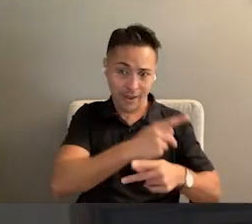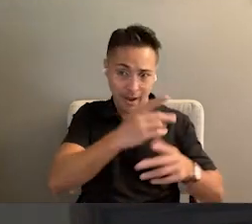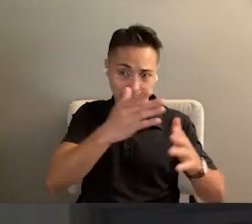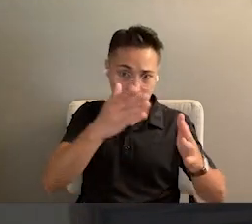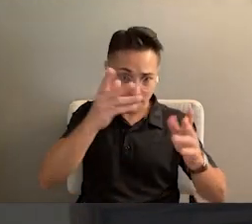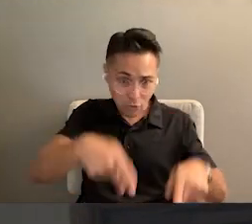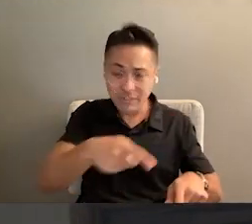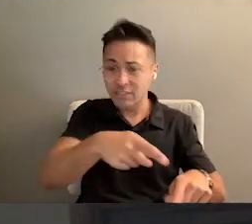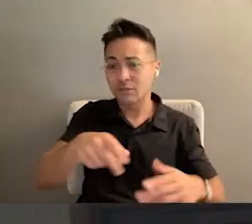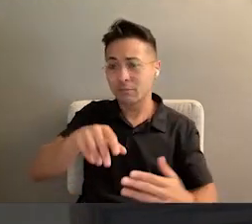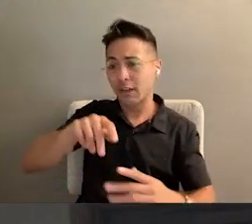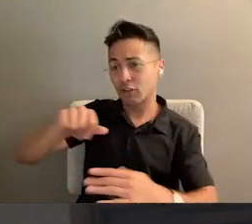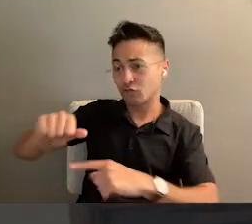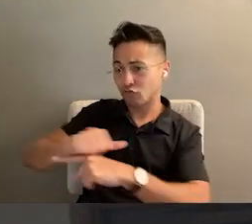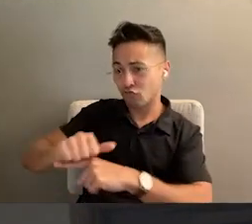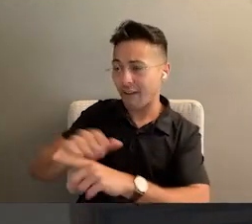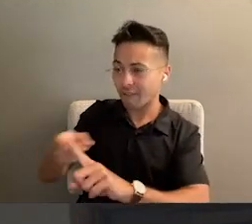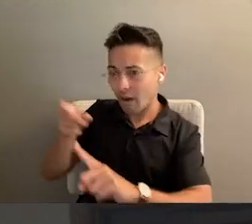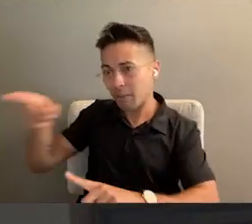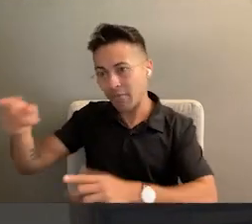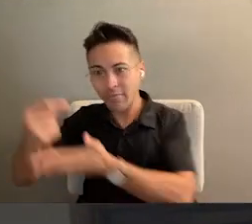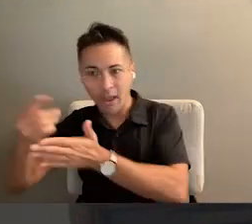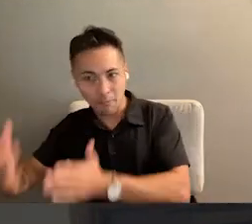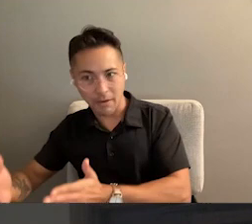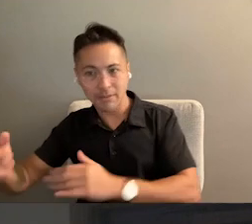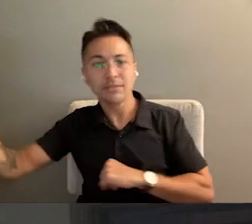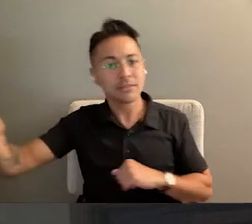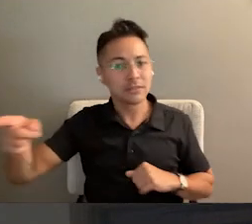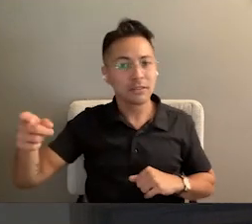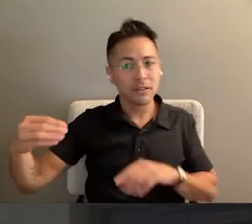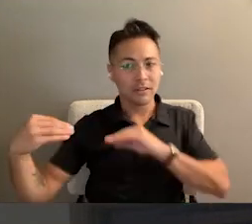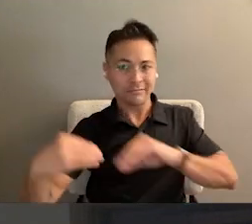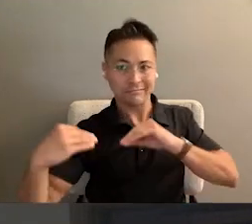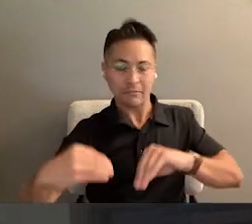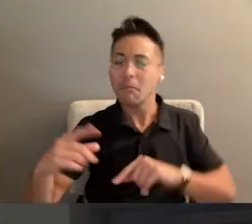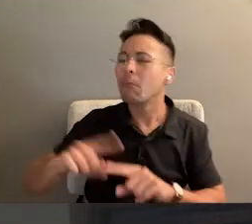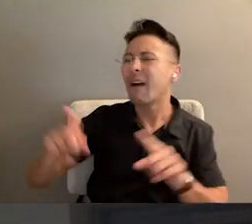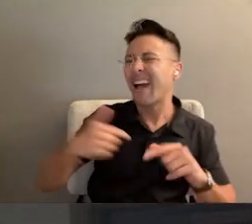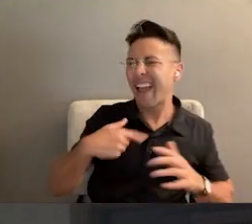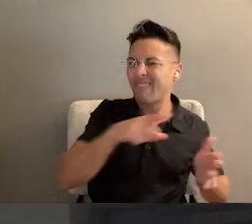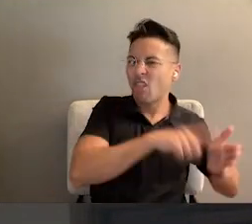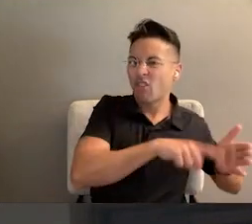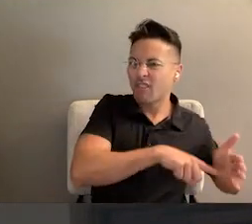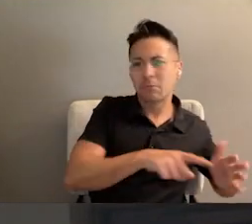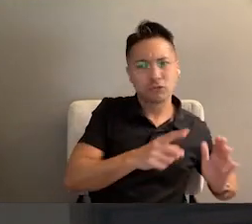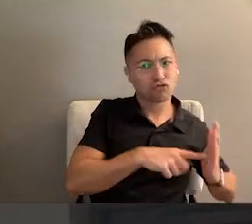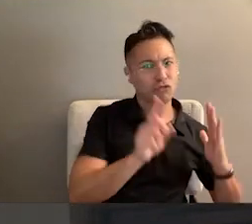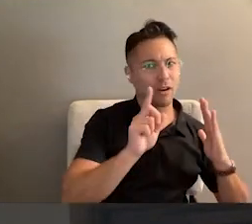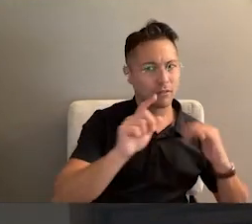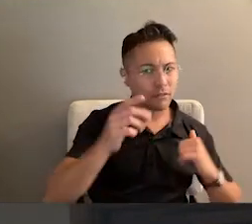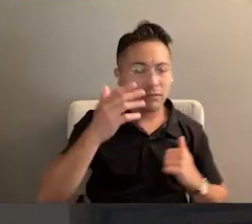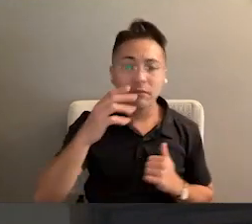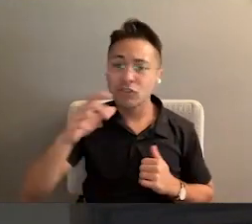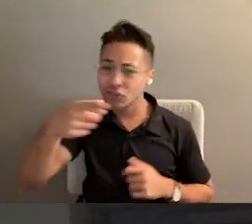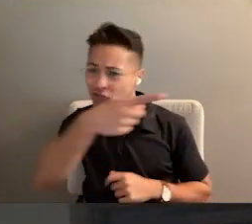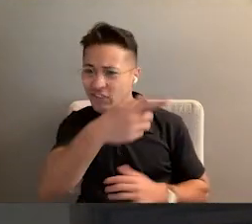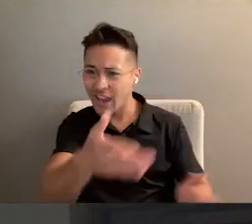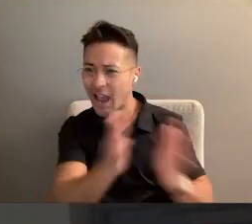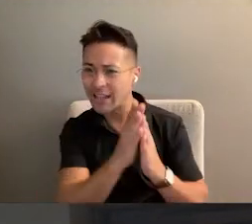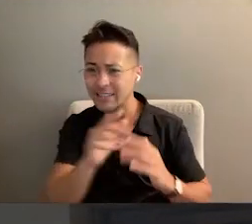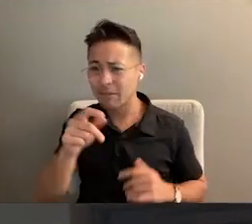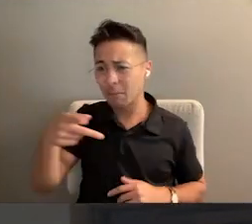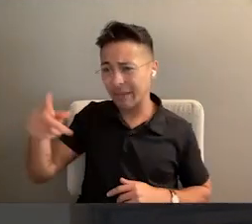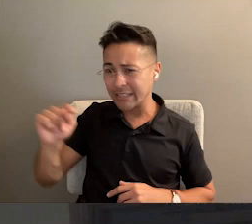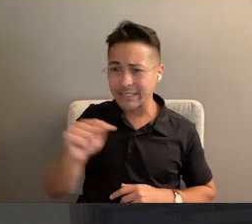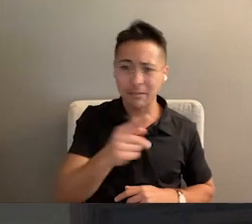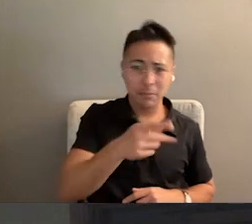clock at the same time, because that personal care person is being trained by that behavior therapist. But I'd have to look that